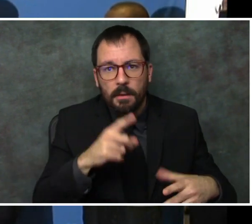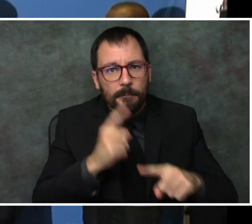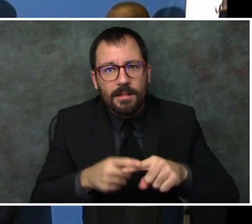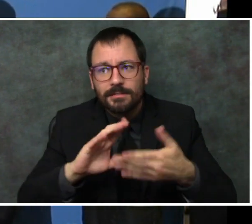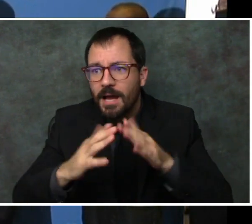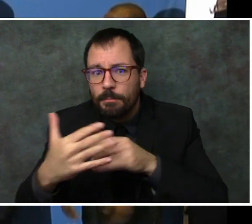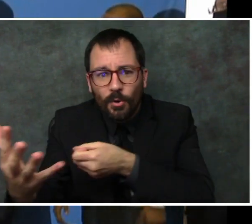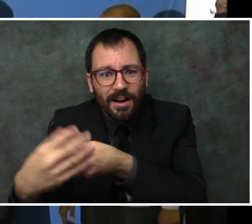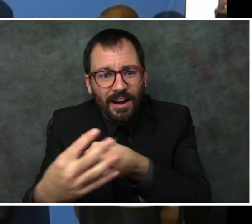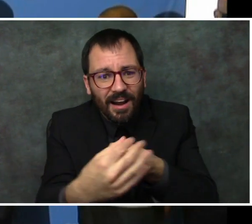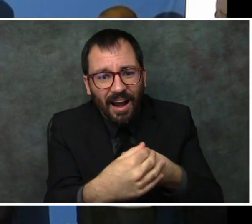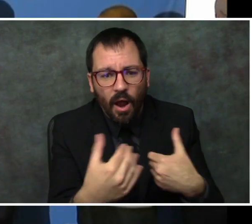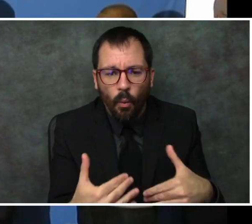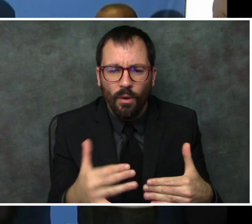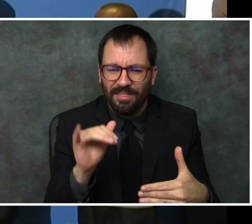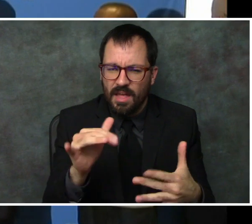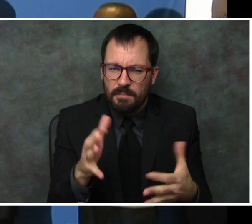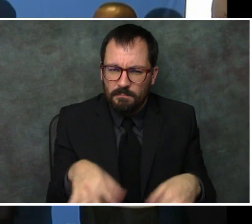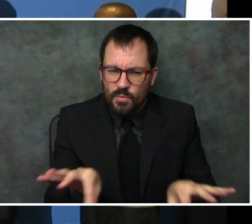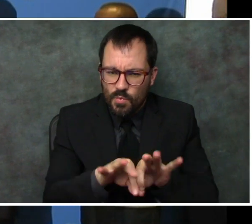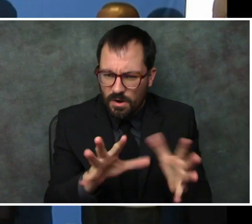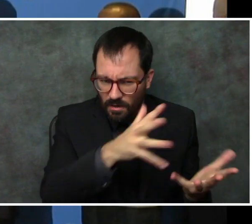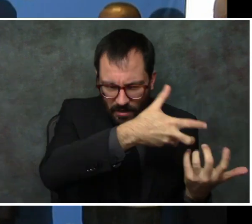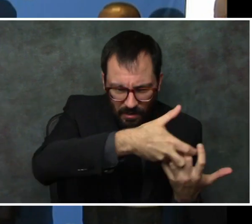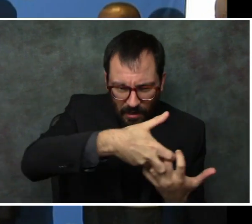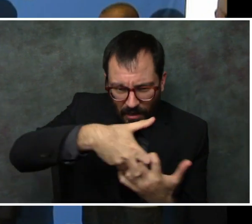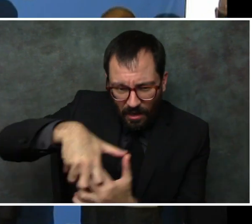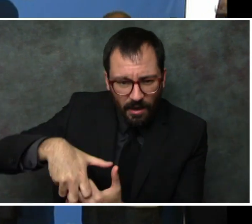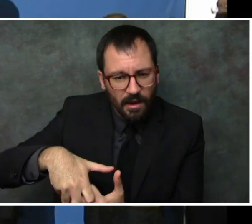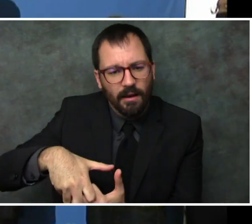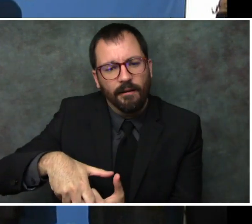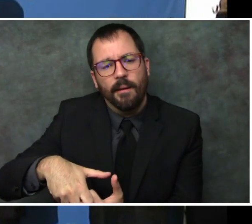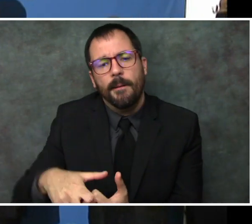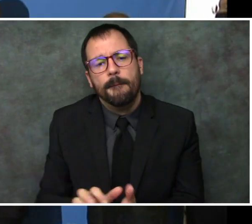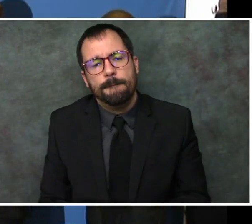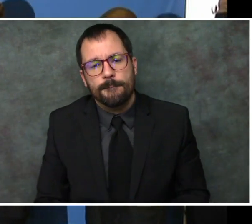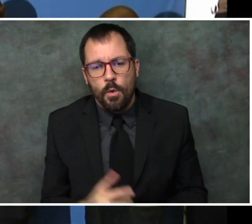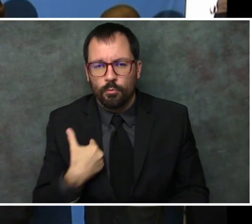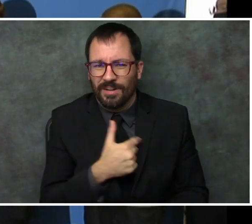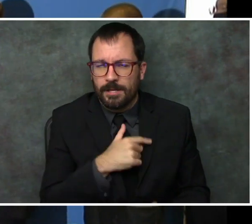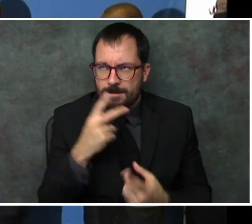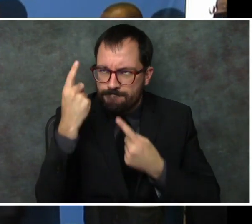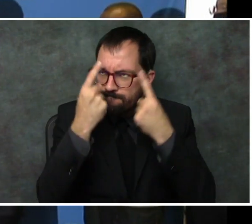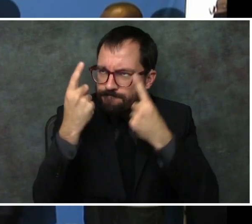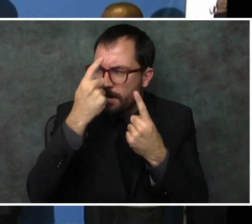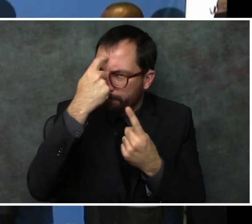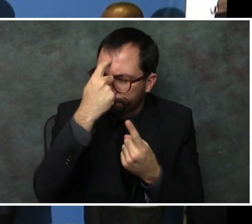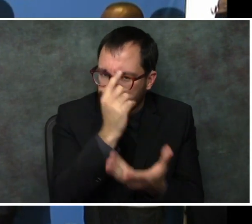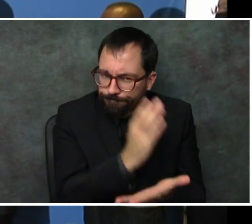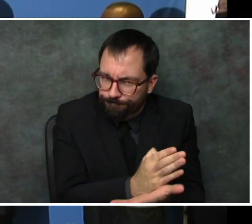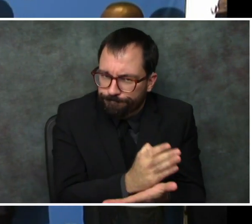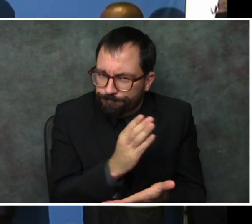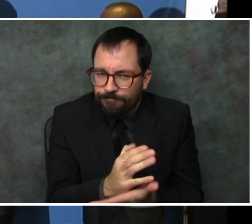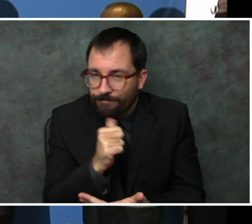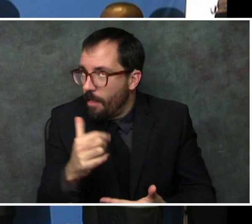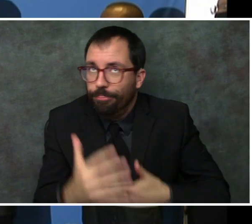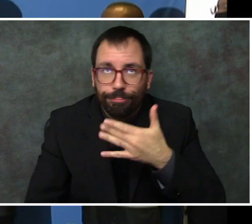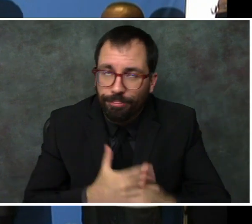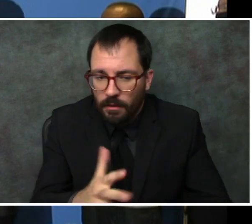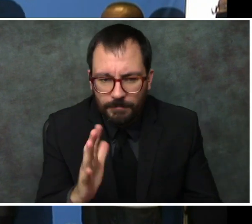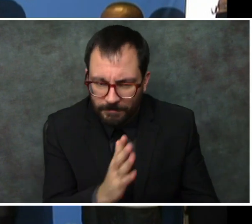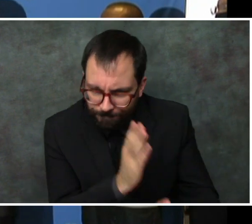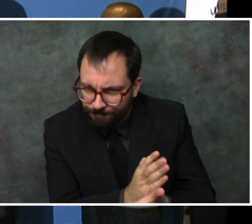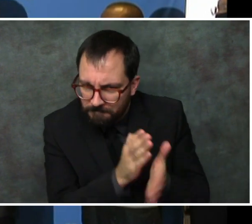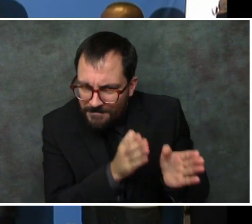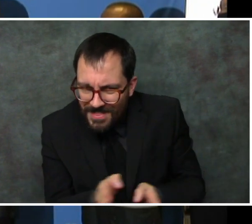And also, of course, to my fellow task members and task force members in our community, that was an